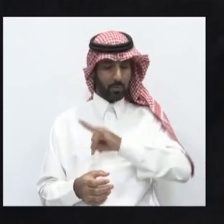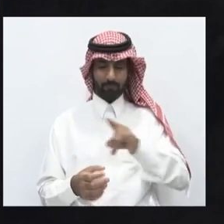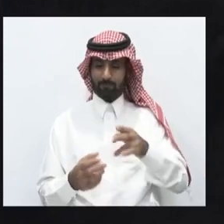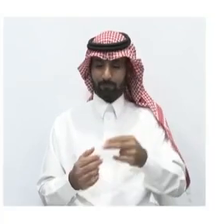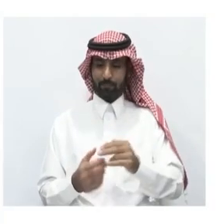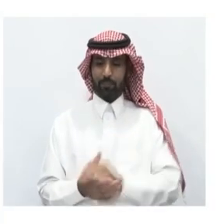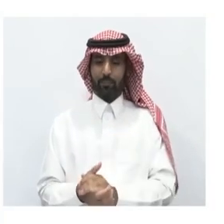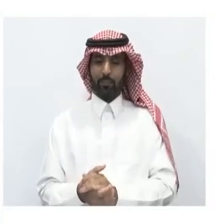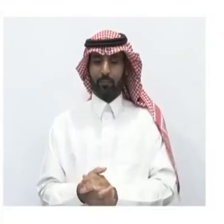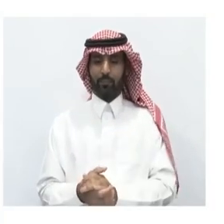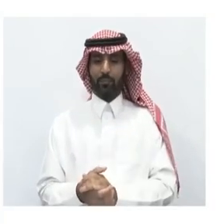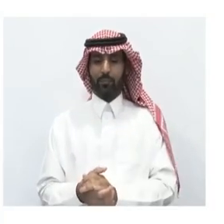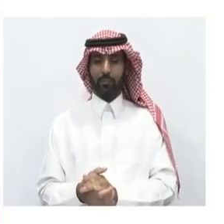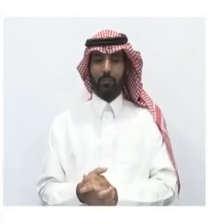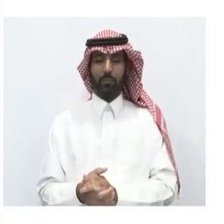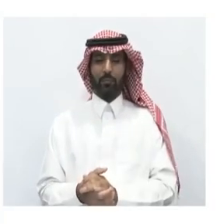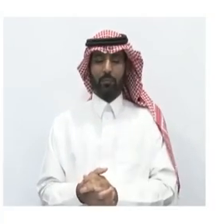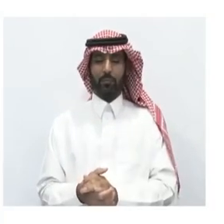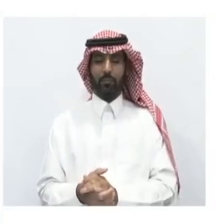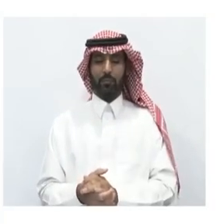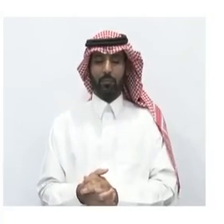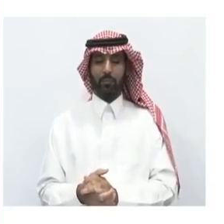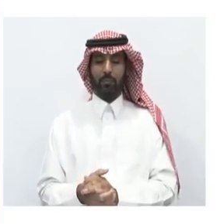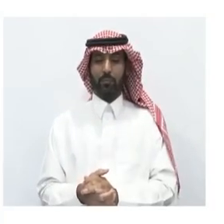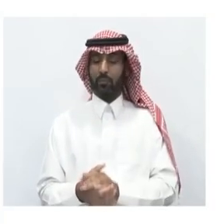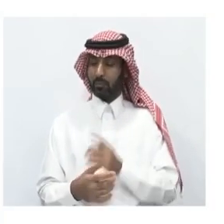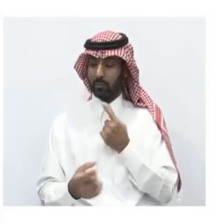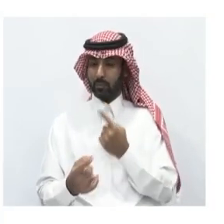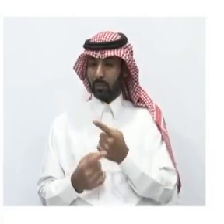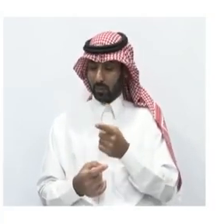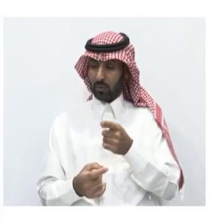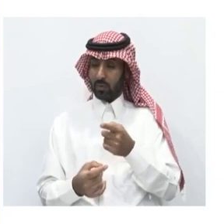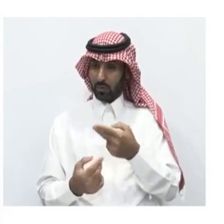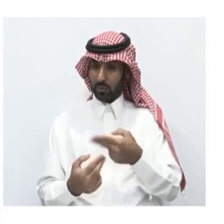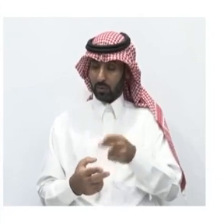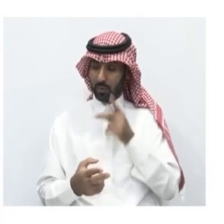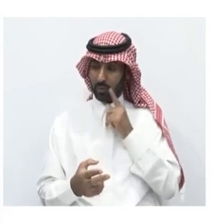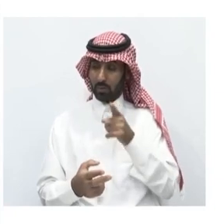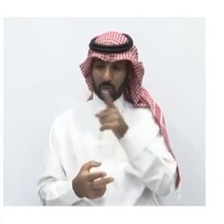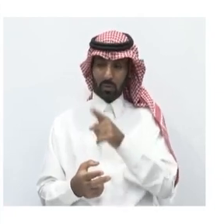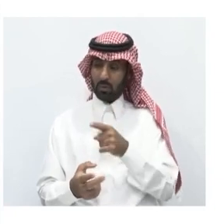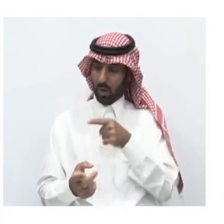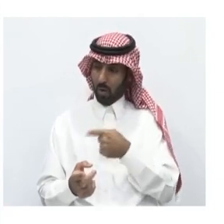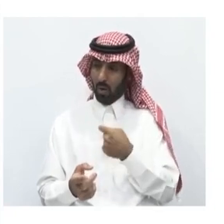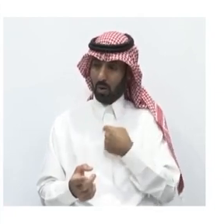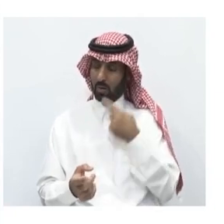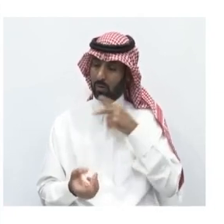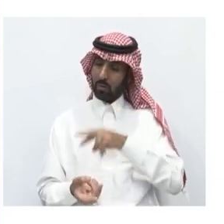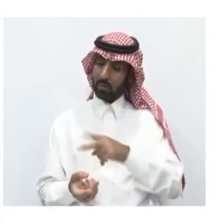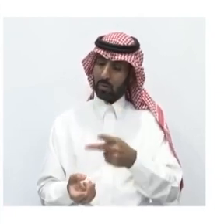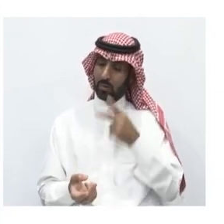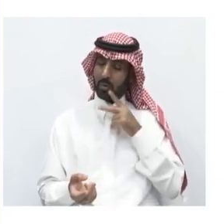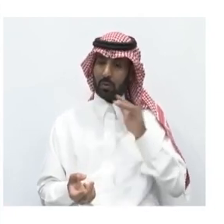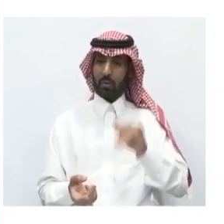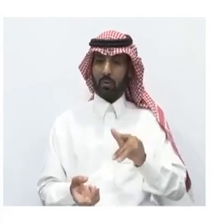a mistake. Was it okay to ask for the seat change? Was it okay